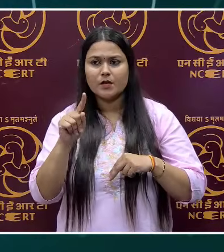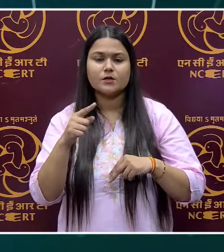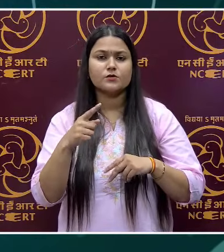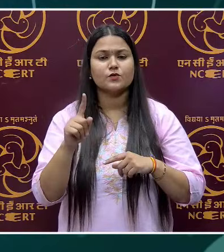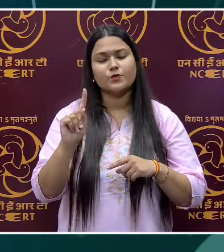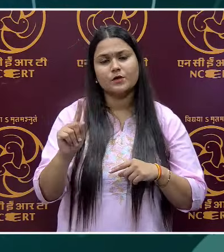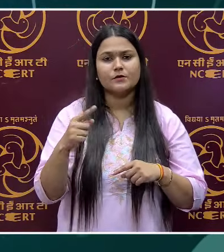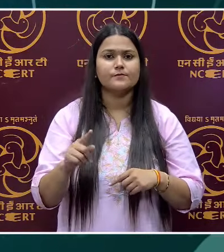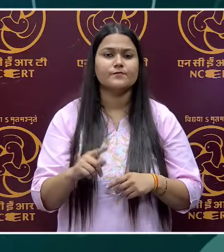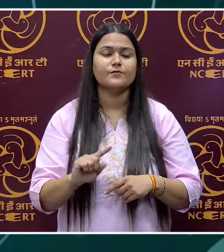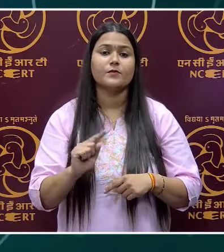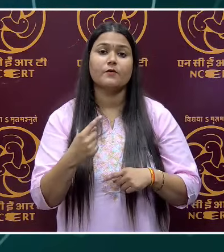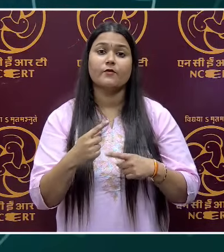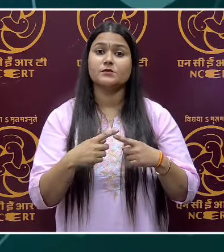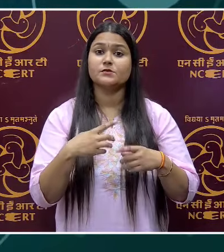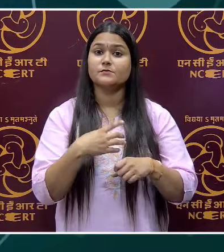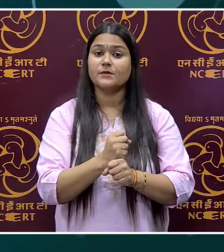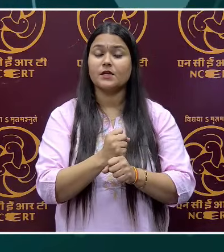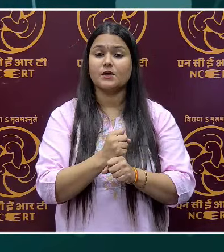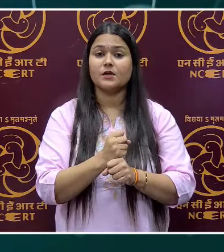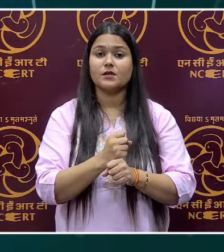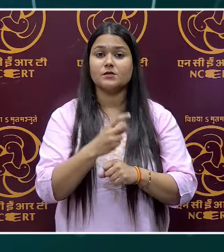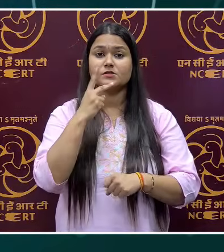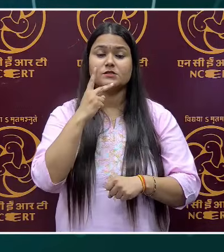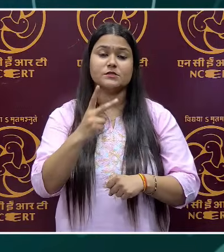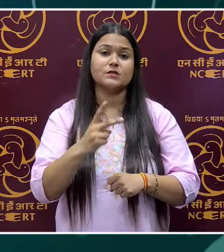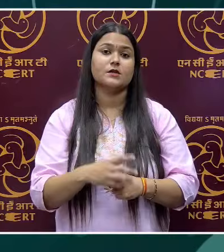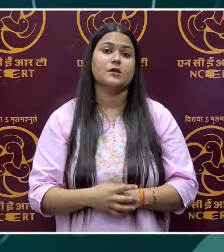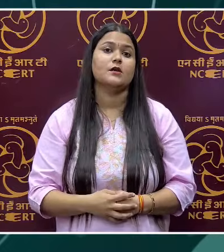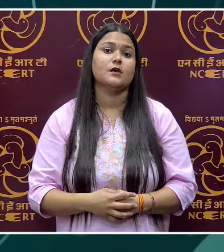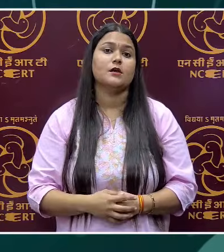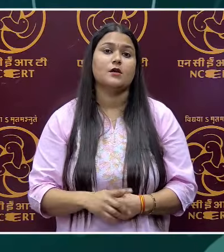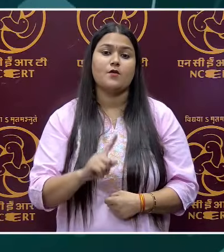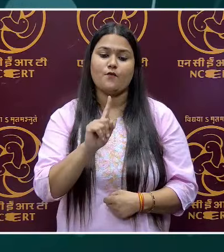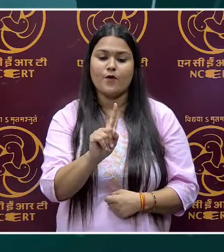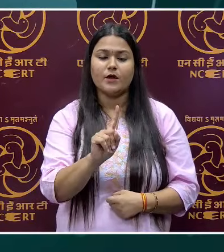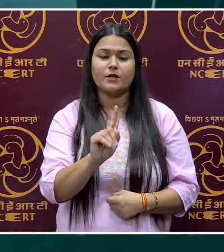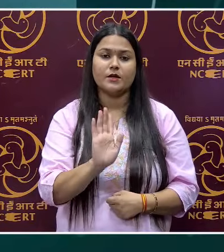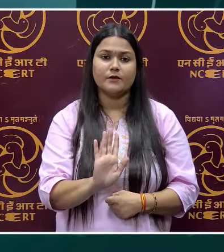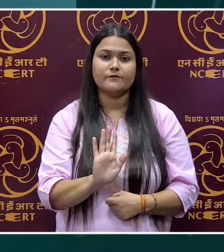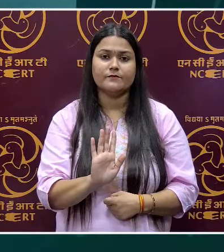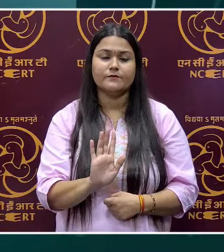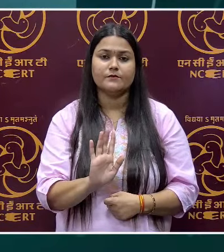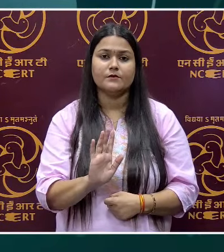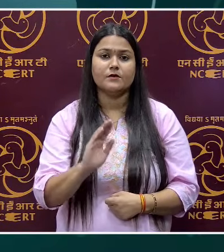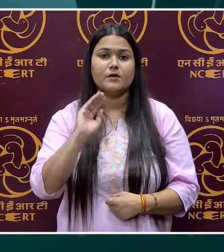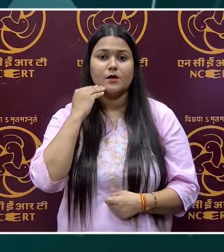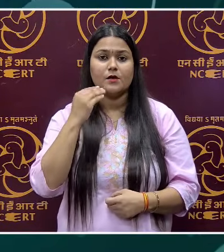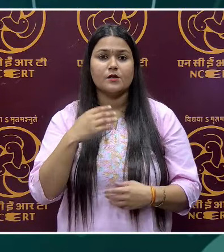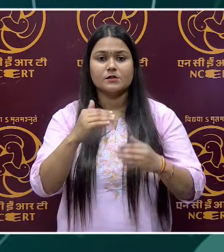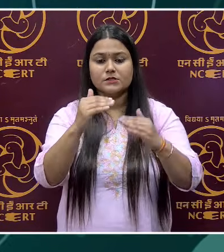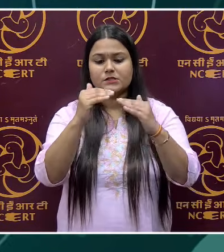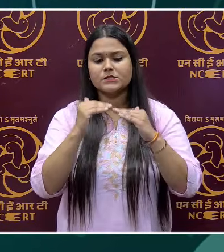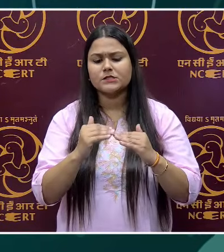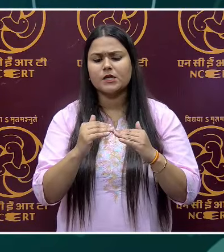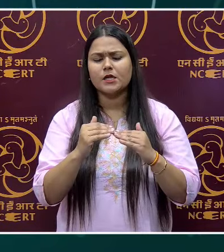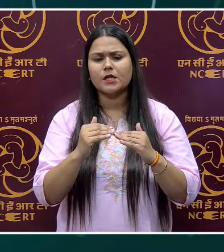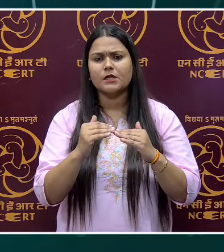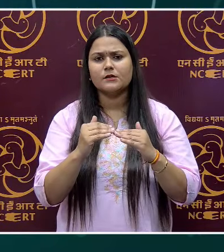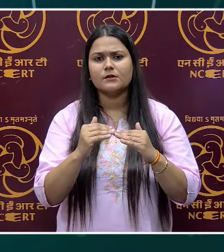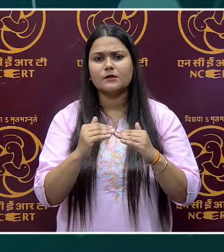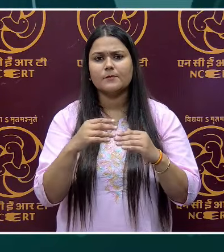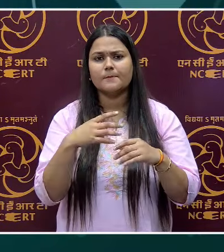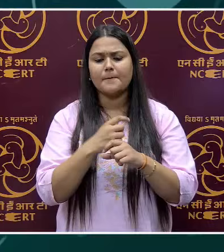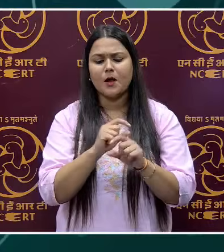So, first row is made, you can see here 1 is written. Now, we will make second row, that